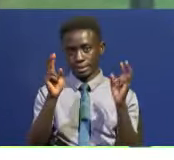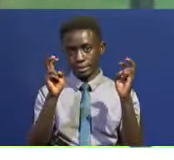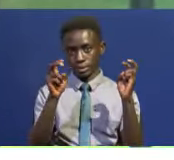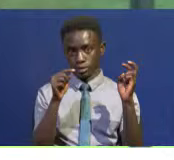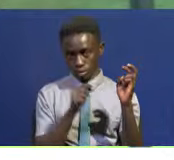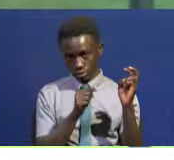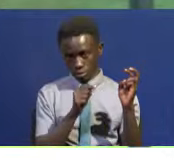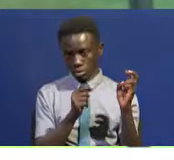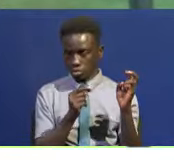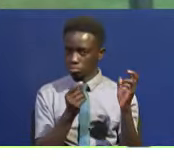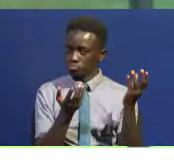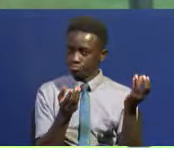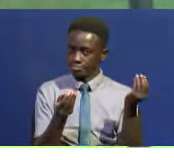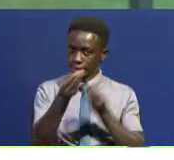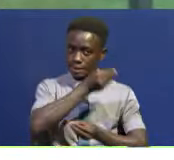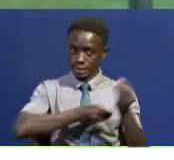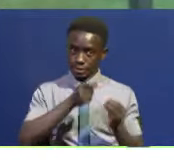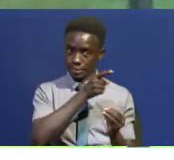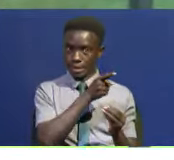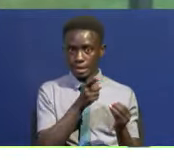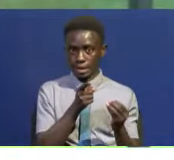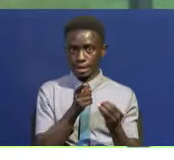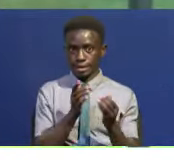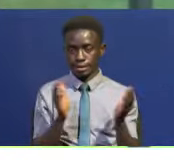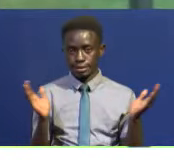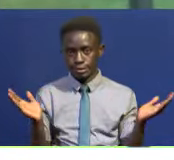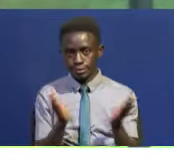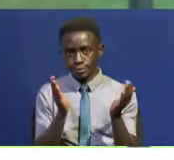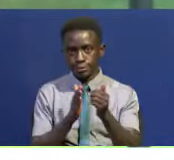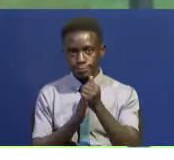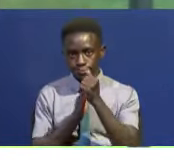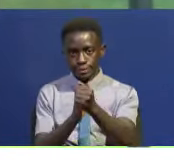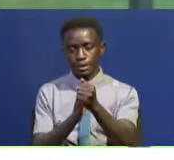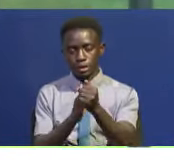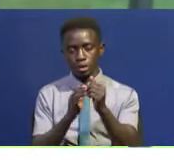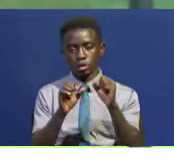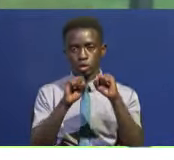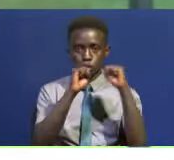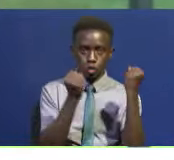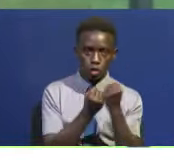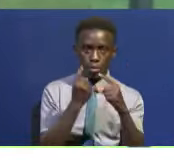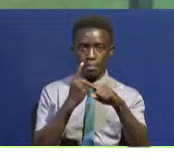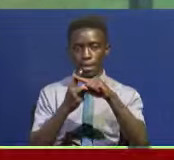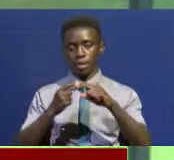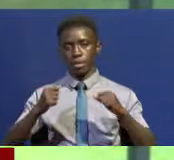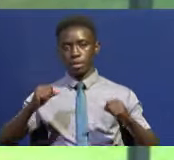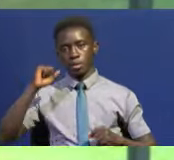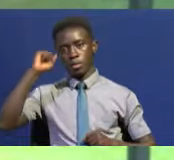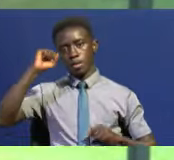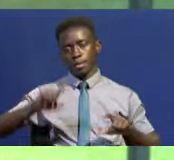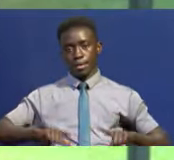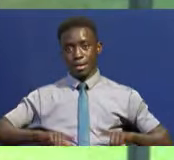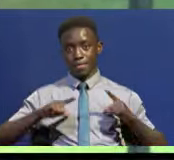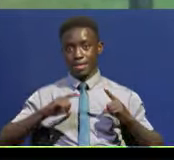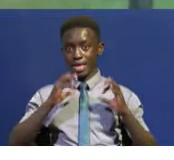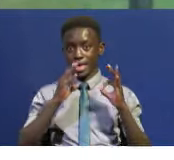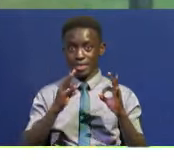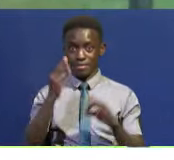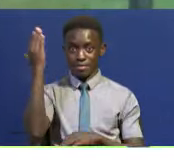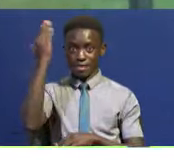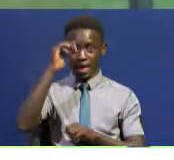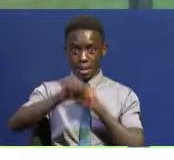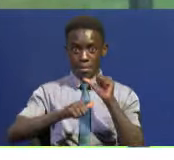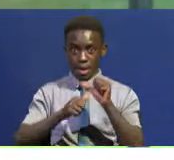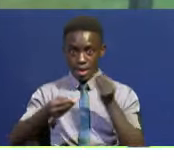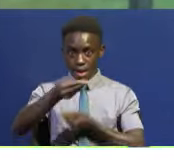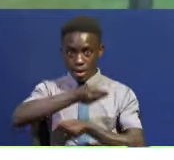basically, it's the economy which drives social life, which drives political life. So if he doesn't comment about the economy, he will be failing as a president of this